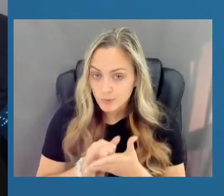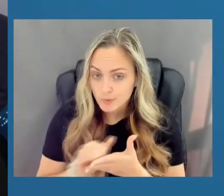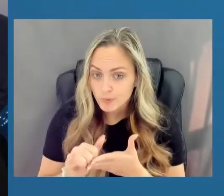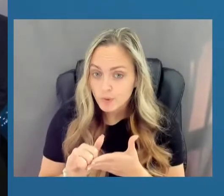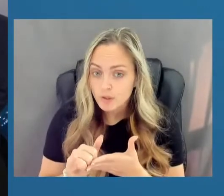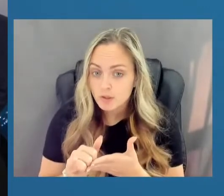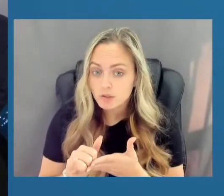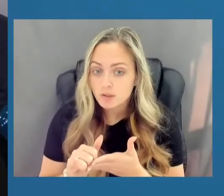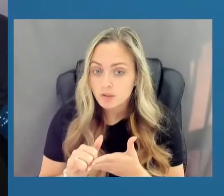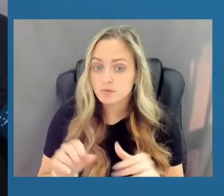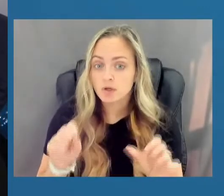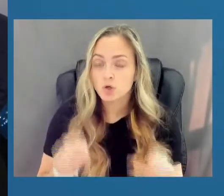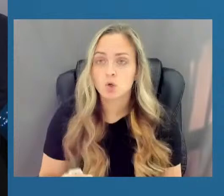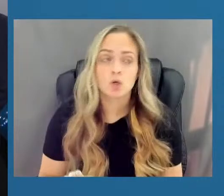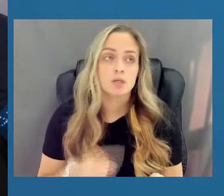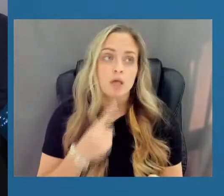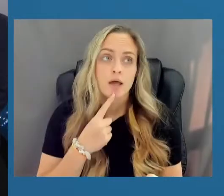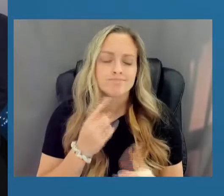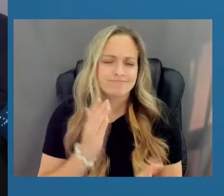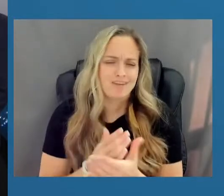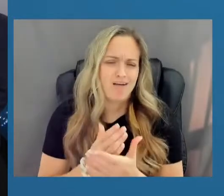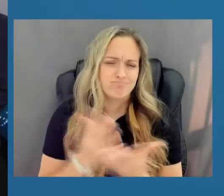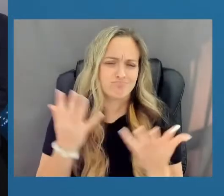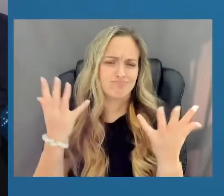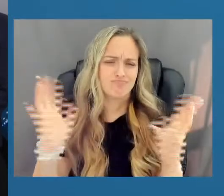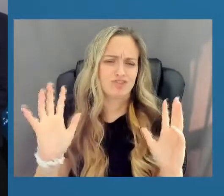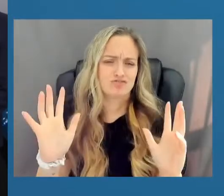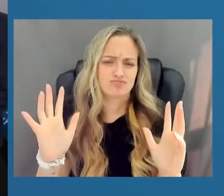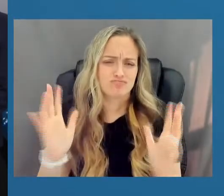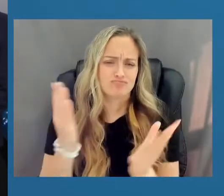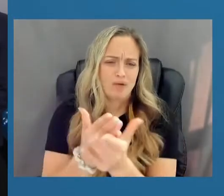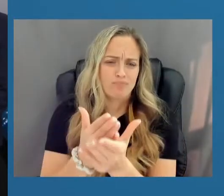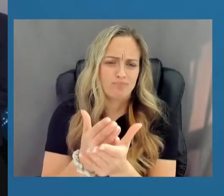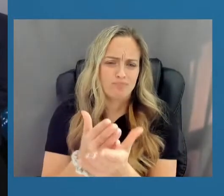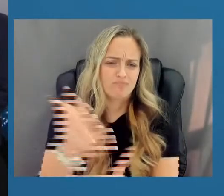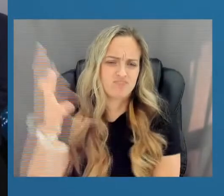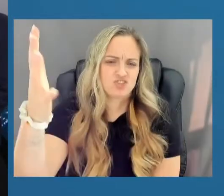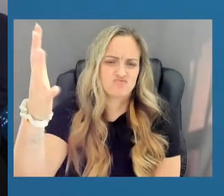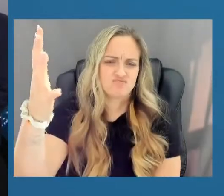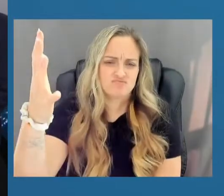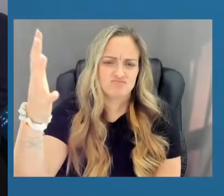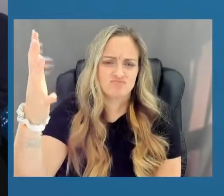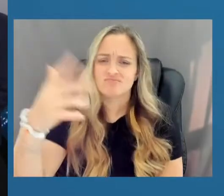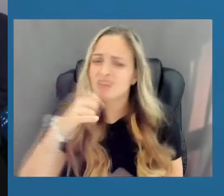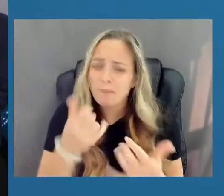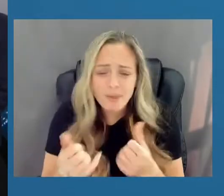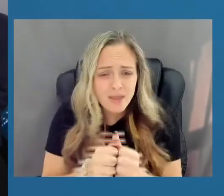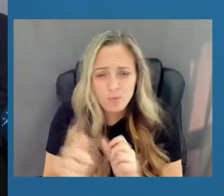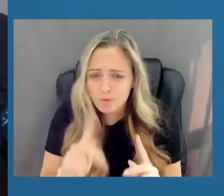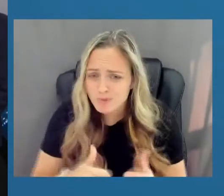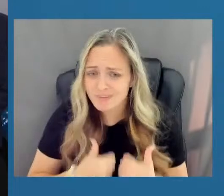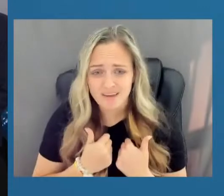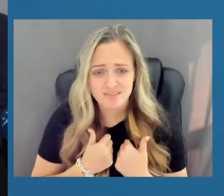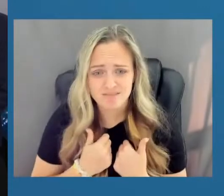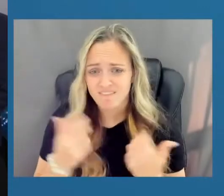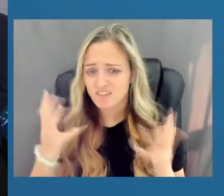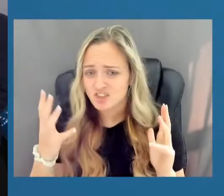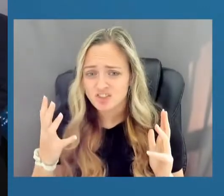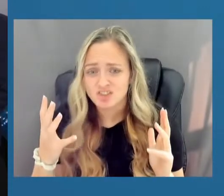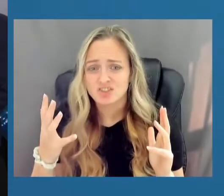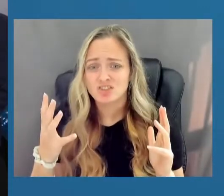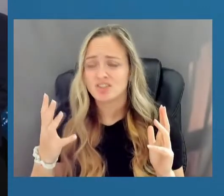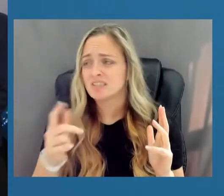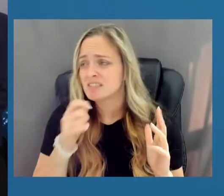who could just say, stop, stop playing with people's lives, stop playing with